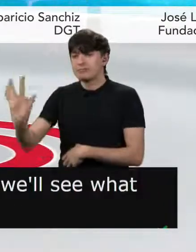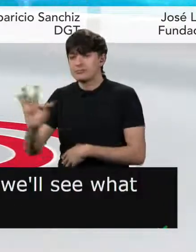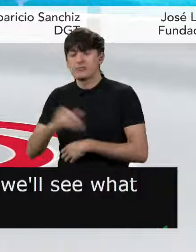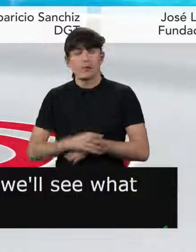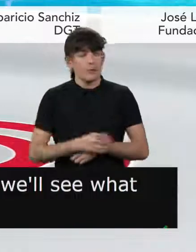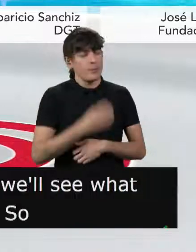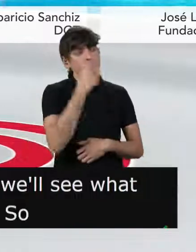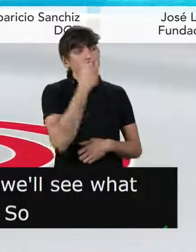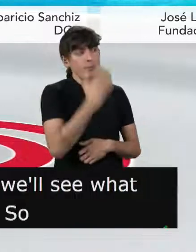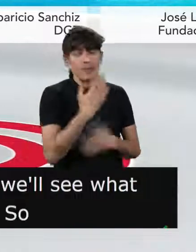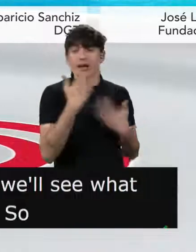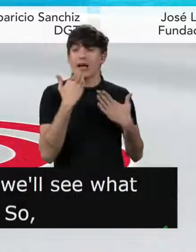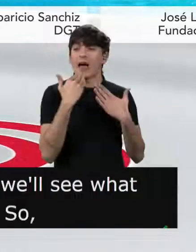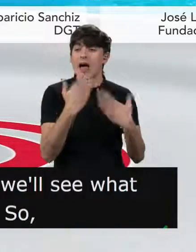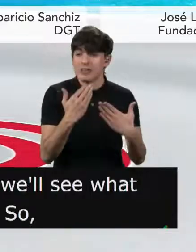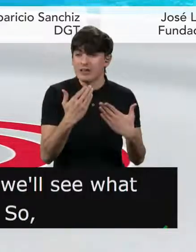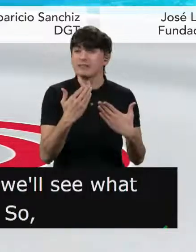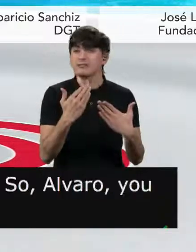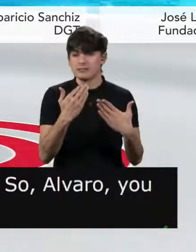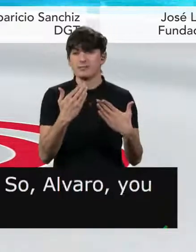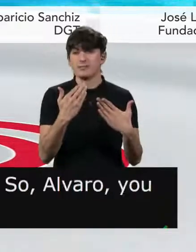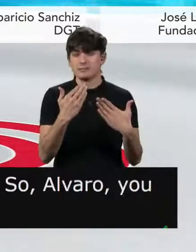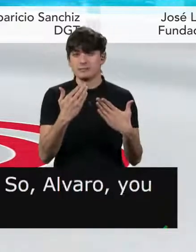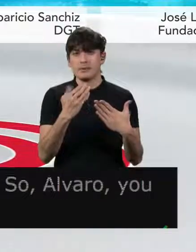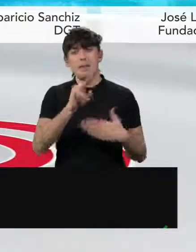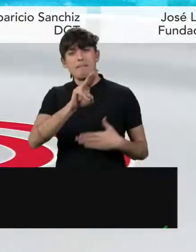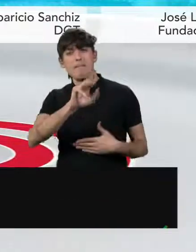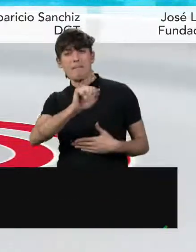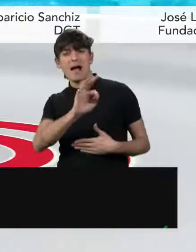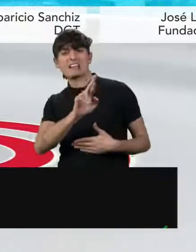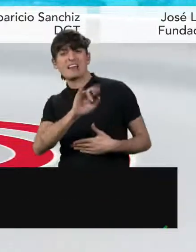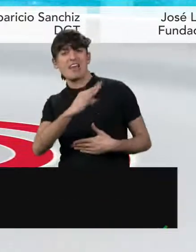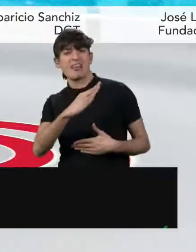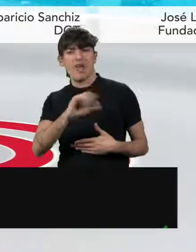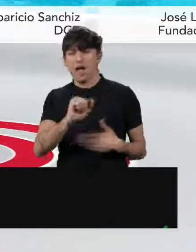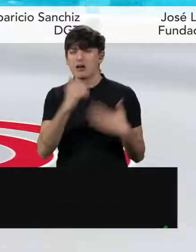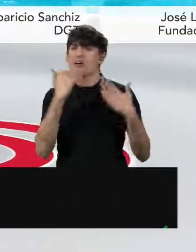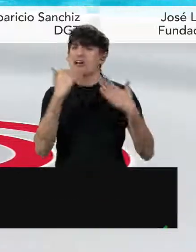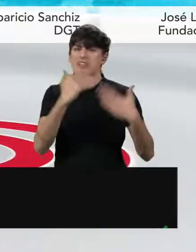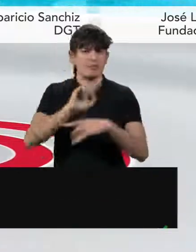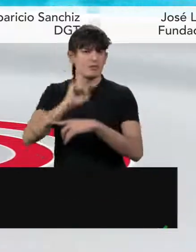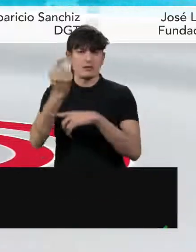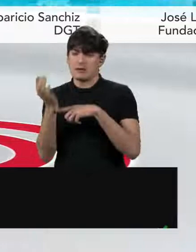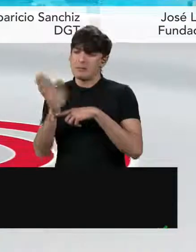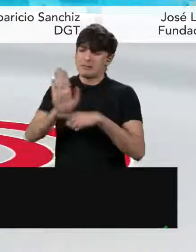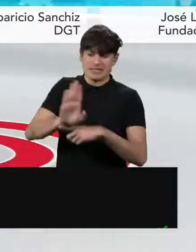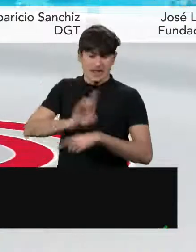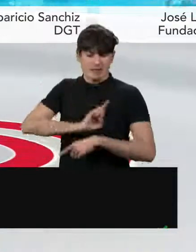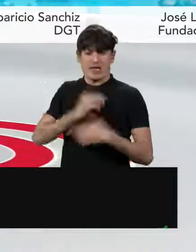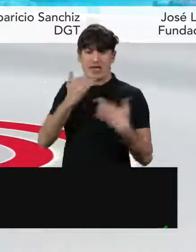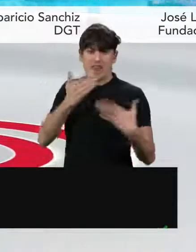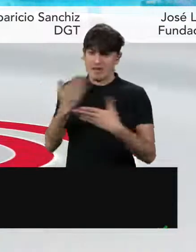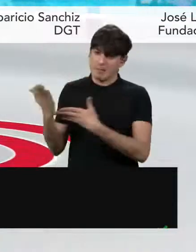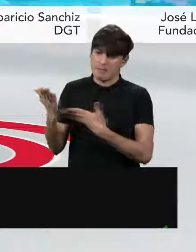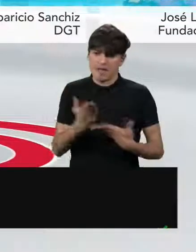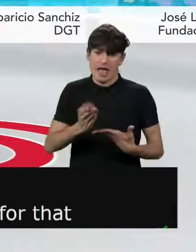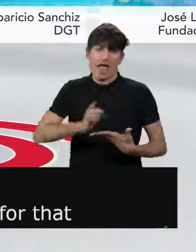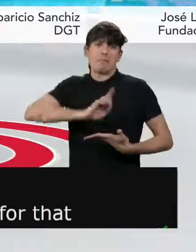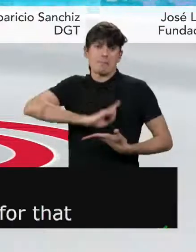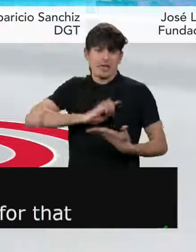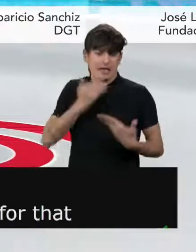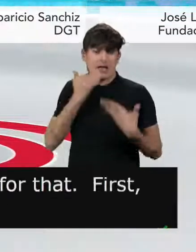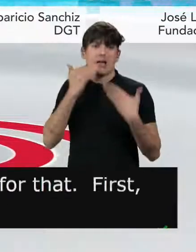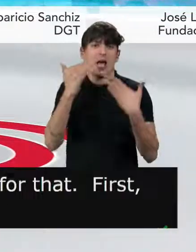floor. Thanks very much, Patricia, for that. First, thanks for the presentation and for the